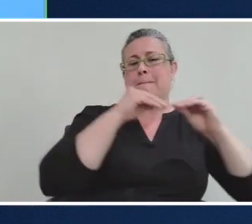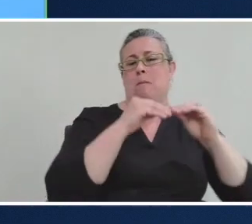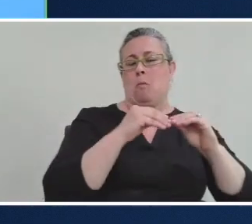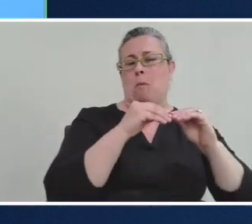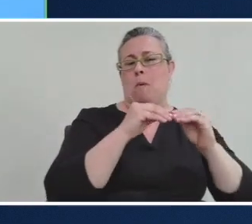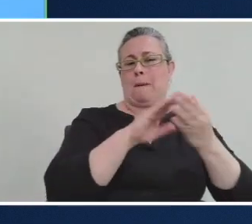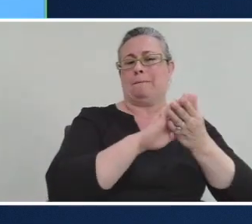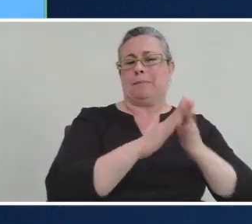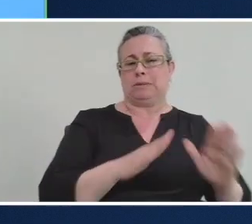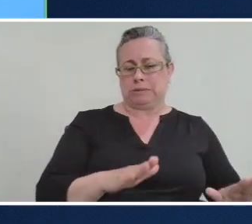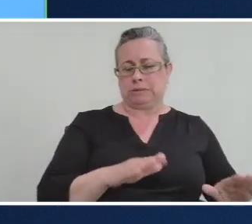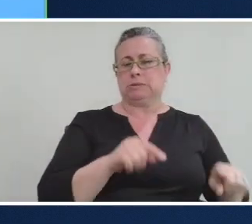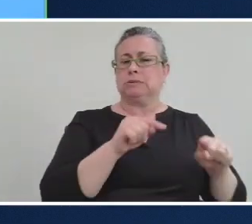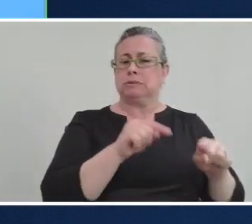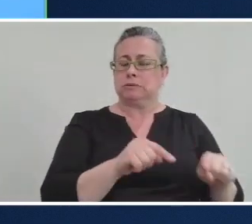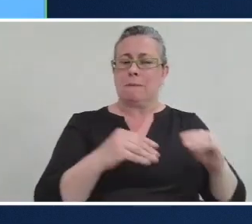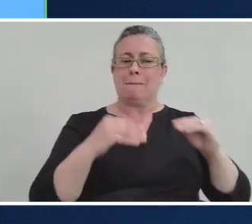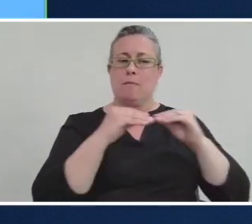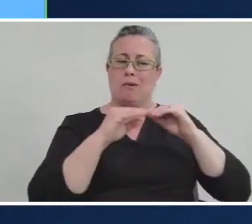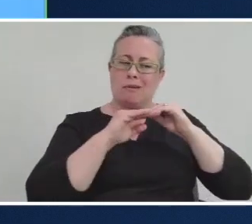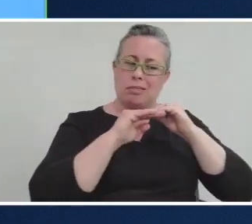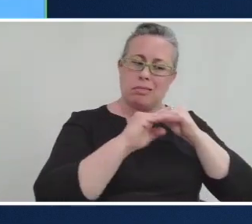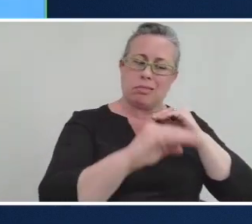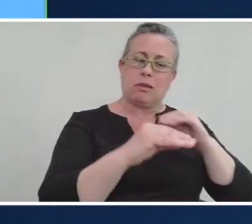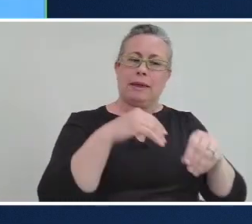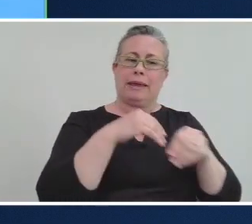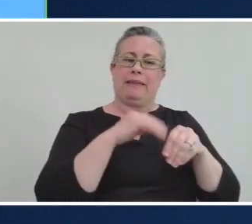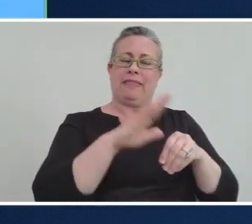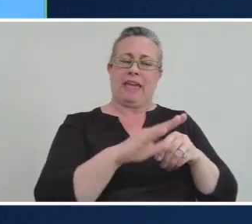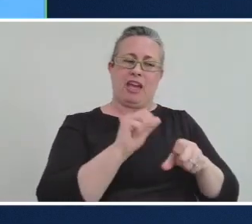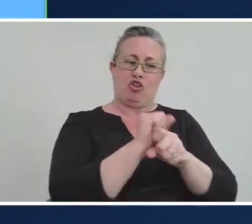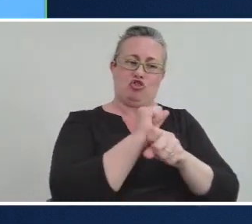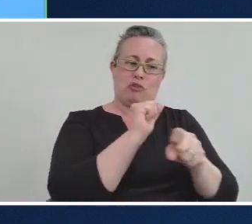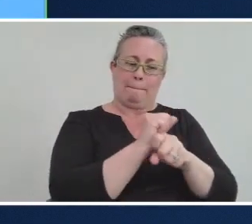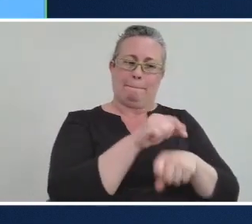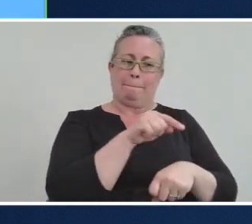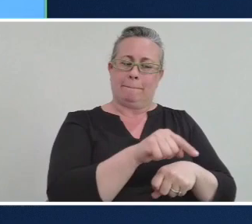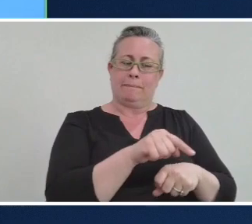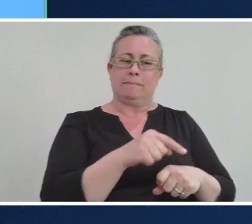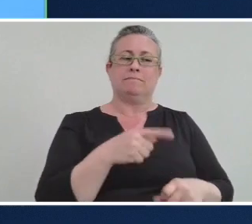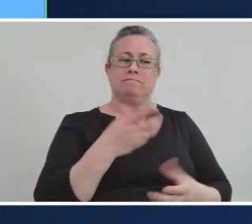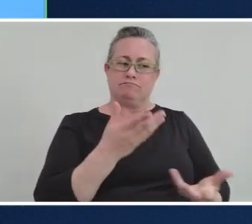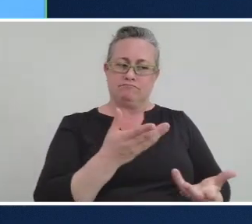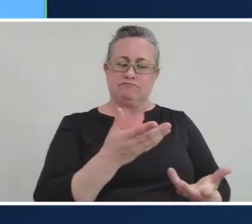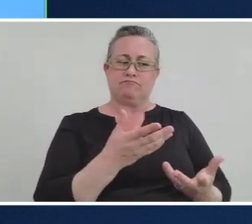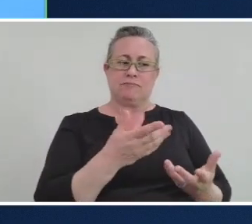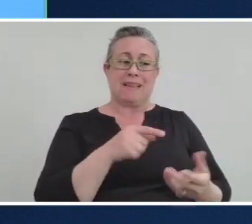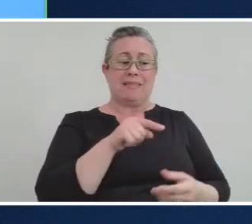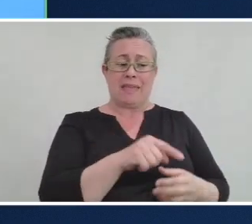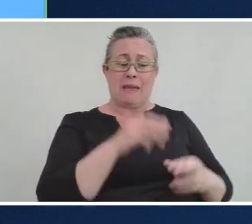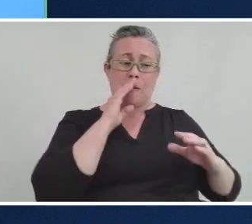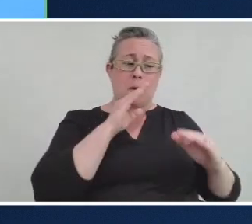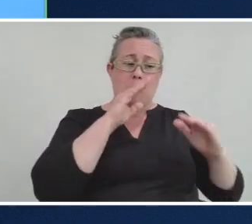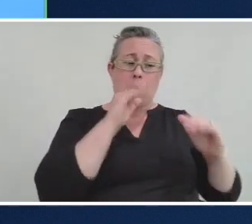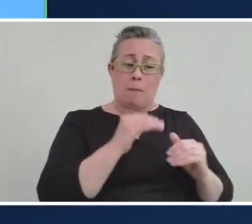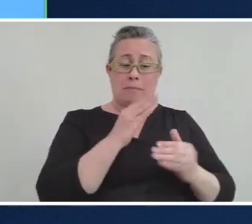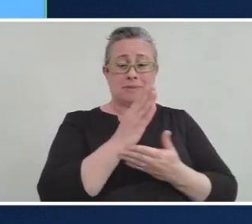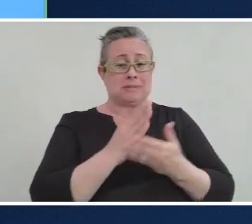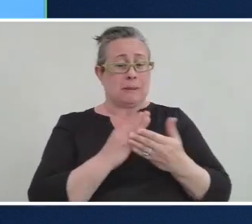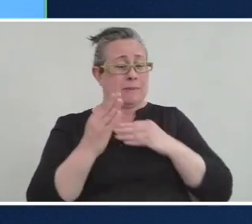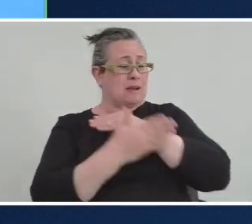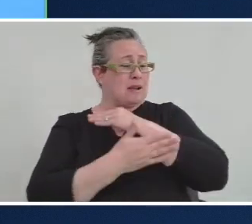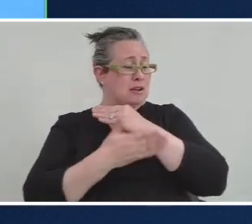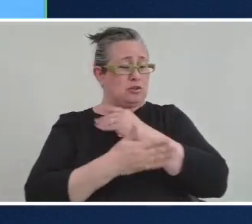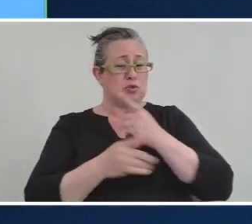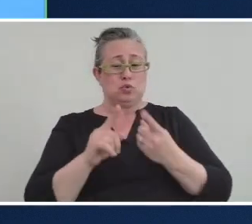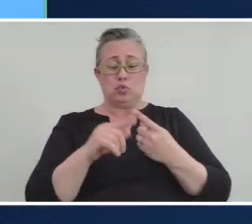more sustainability in their livelihoods. And they are hoping for more. They are just hoping in some countries for access to